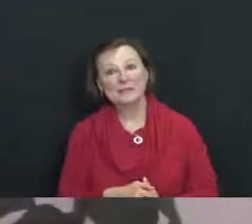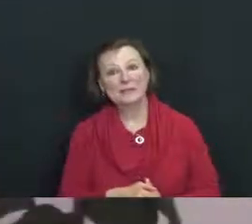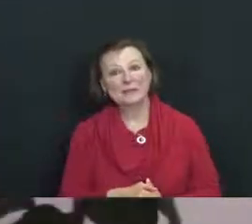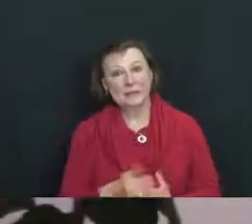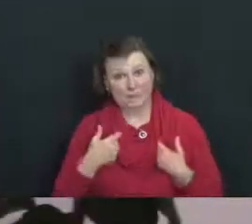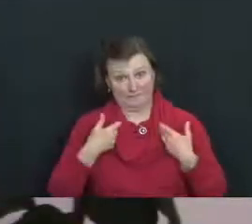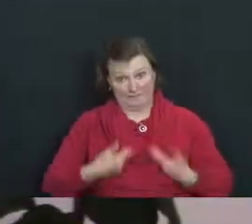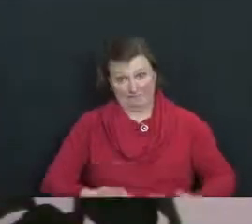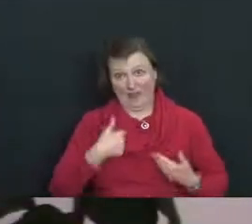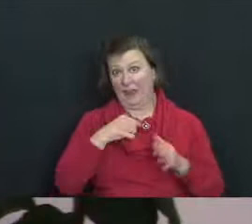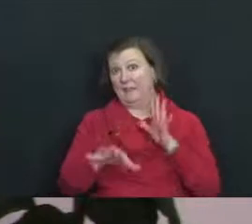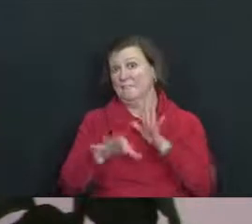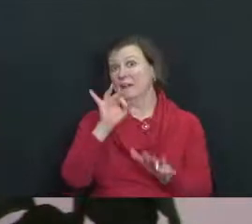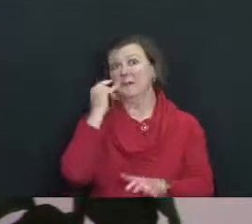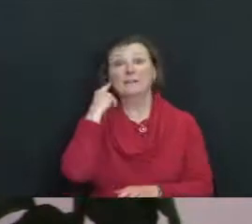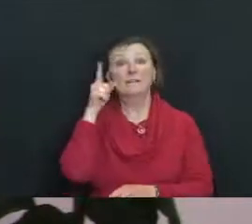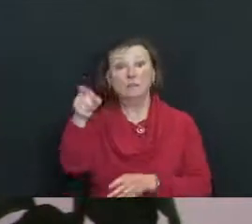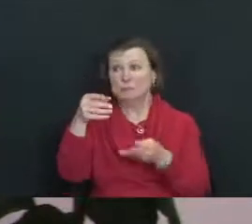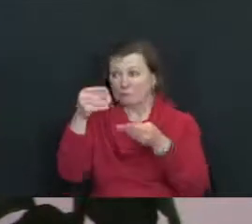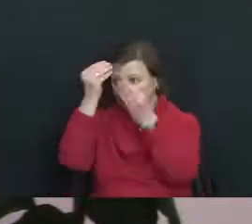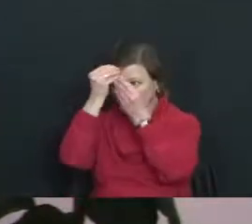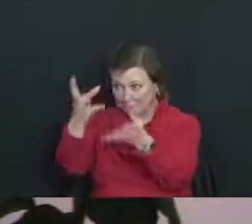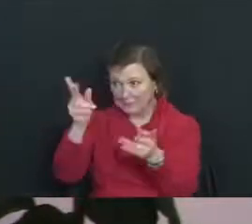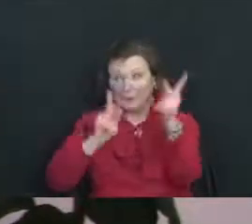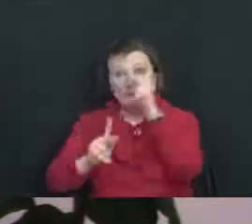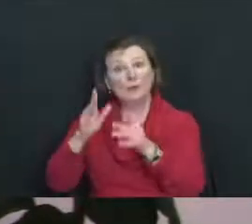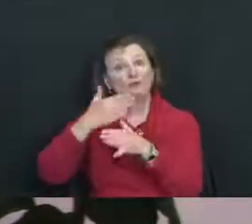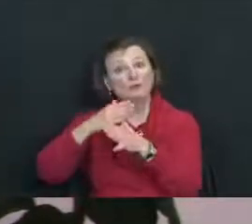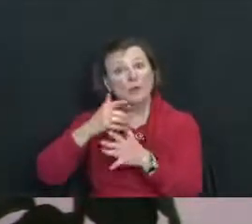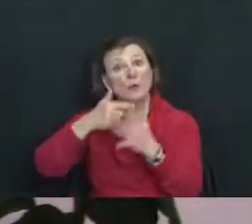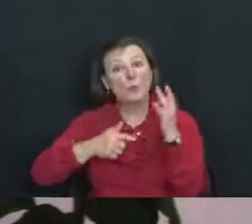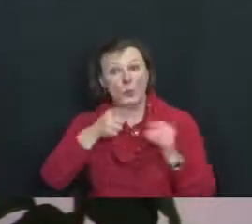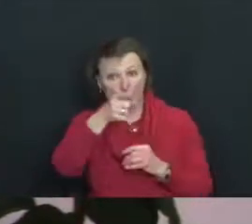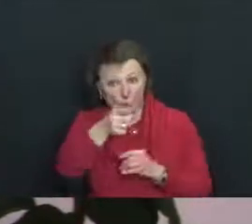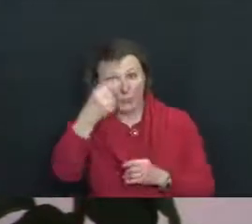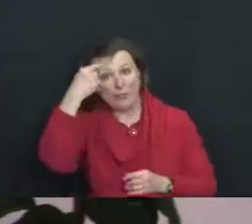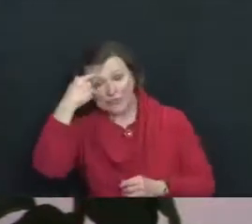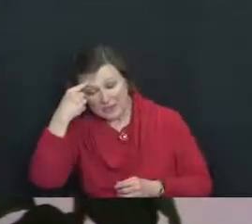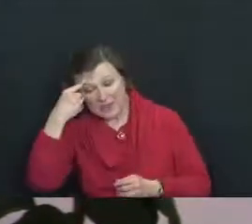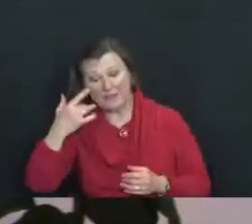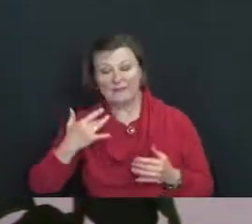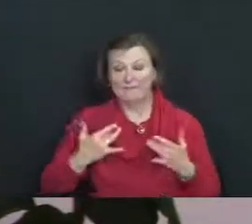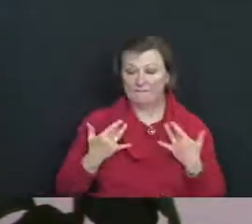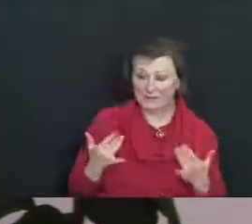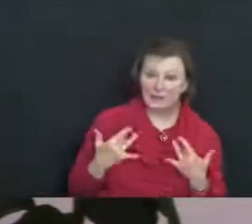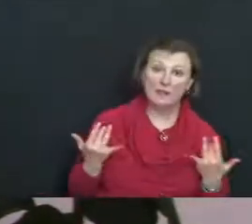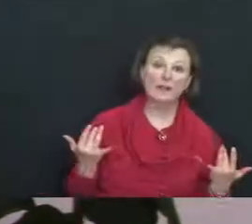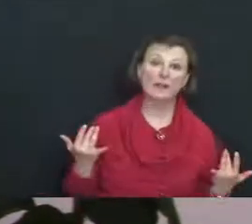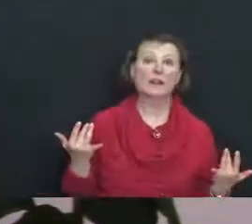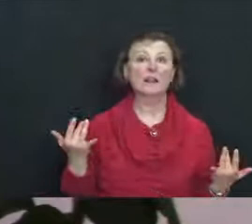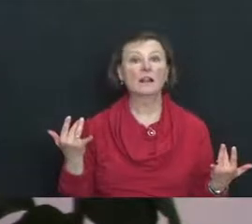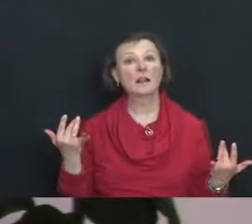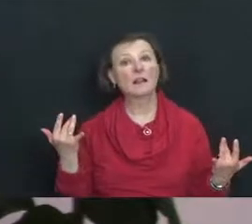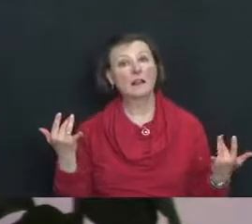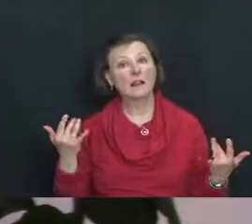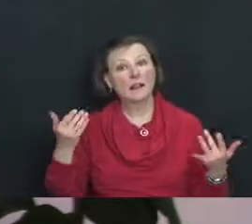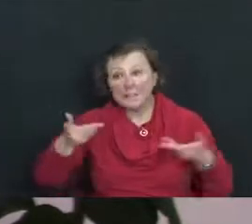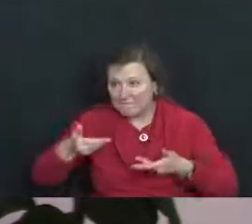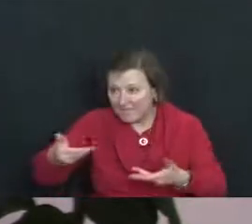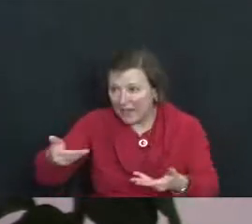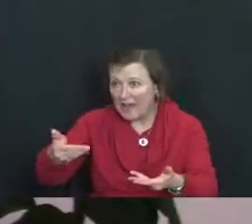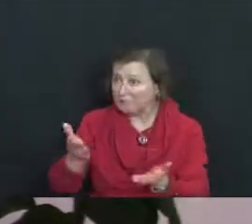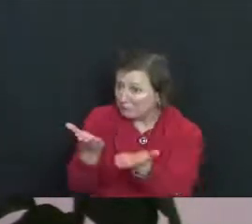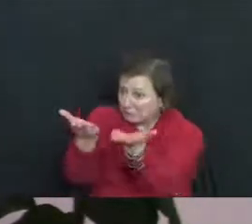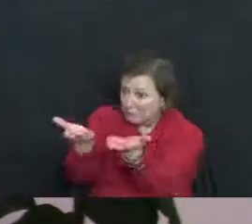I have found that if you tell people, if you share with people what you think and feel, and invite or suggest that